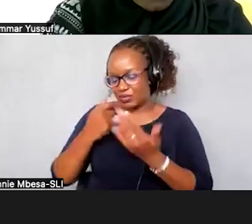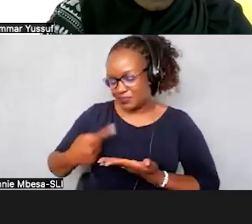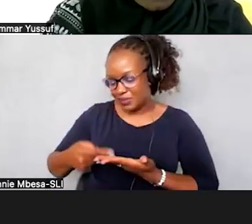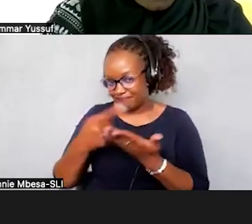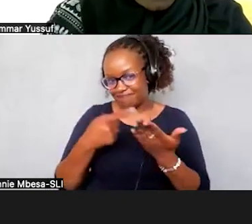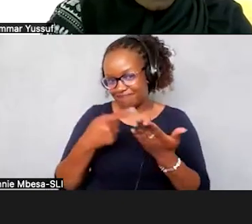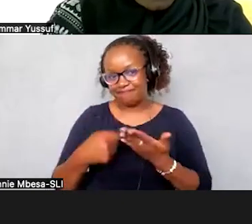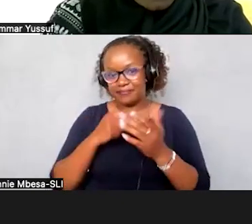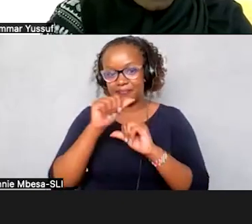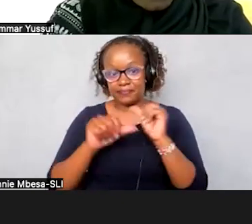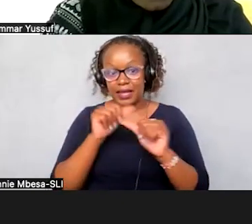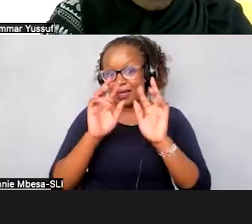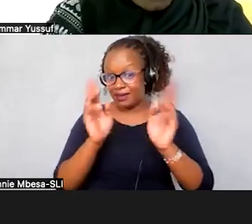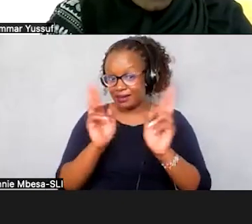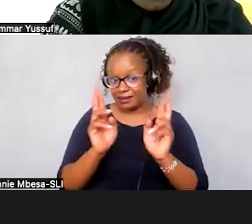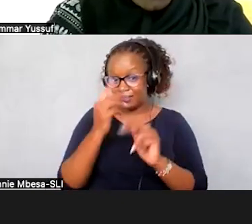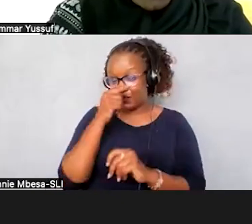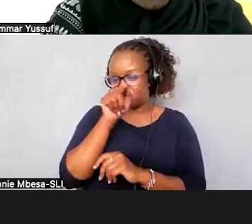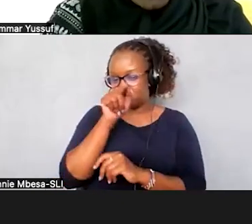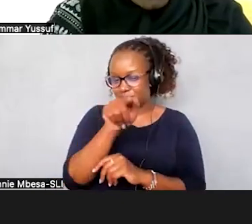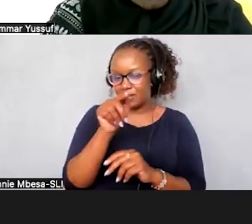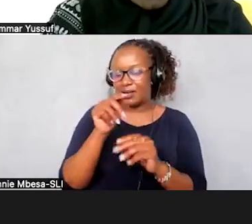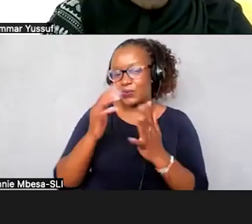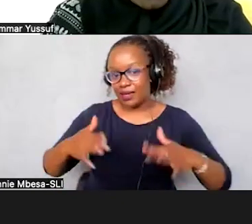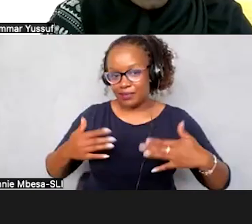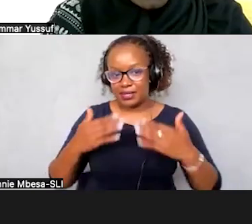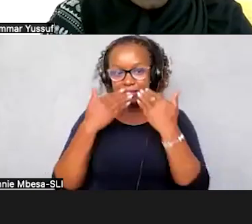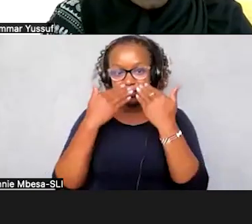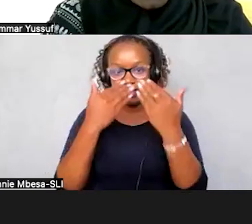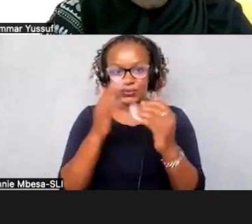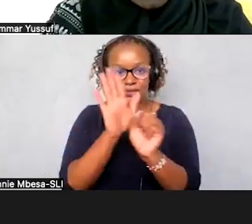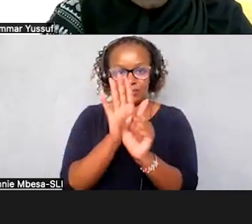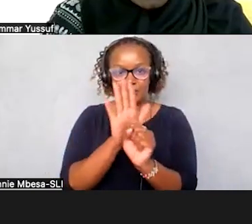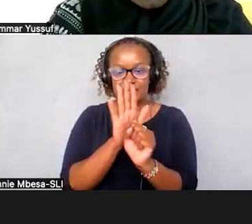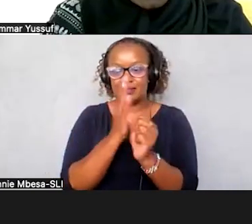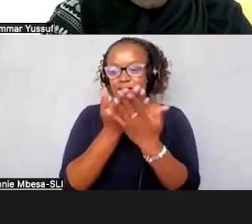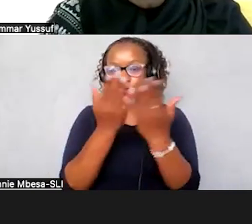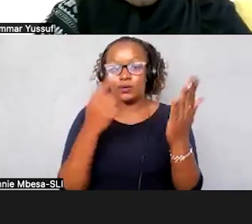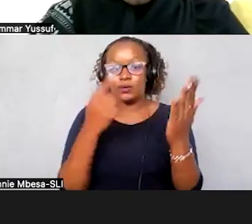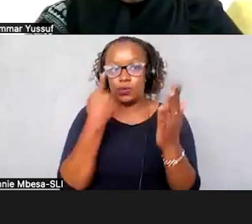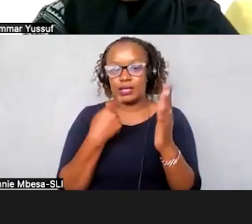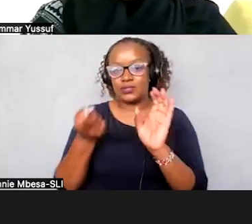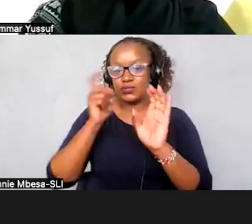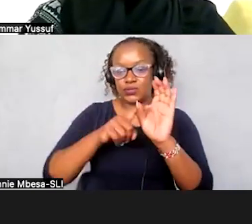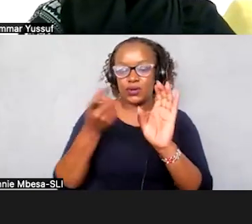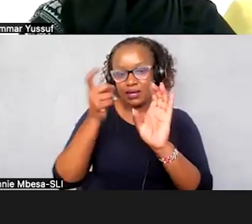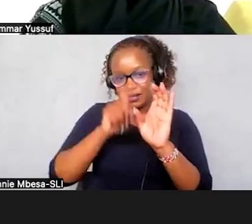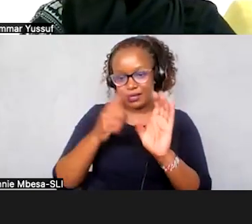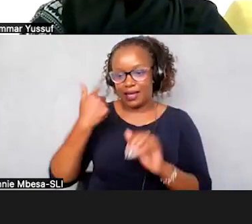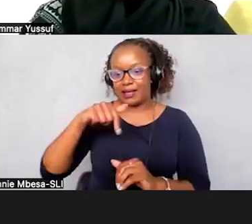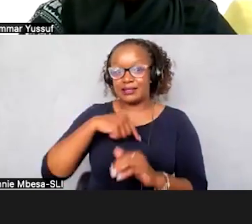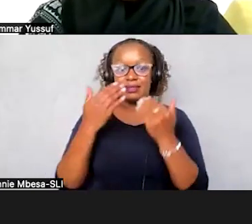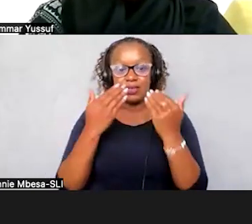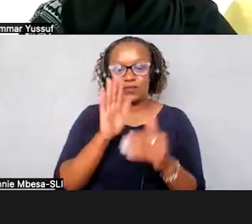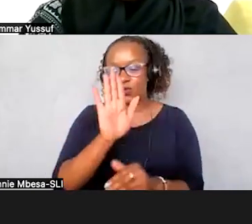we are ready for it, and we're happy to be online. Thank you so much, everyone who's been able to log in. We really do appreciate you taking your time to be